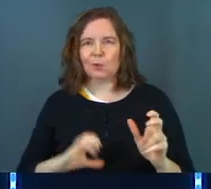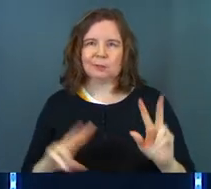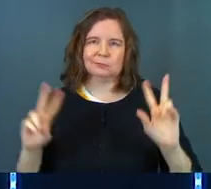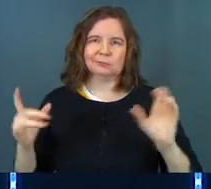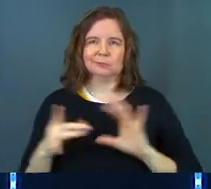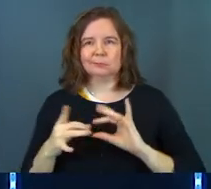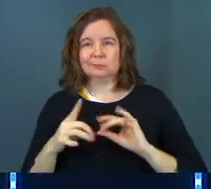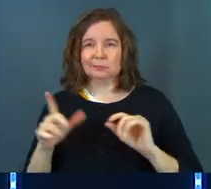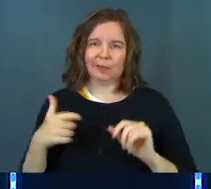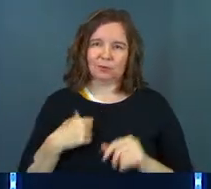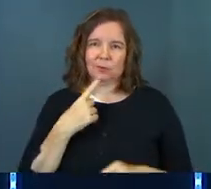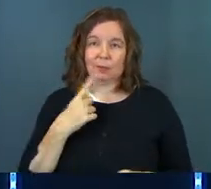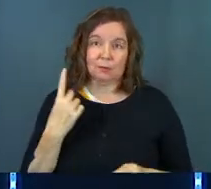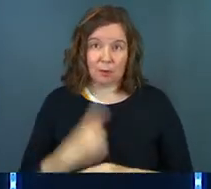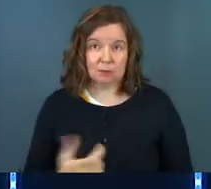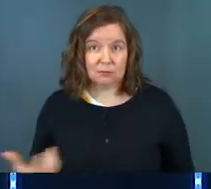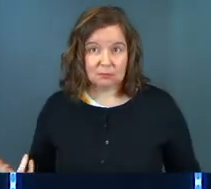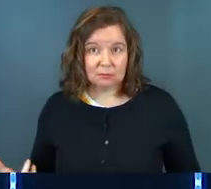consolation prize, does it not?